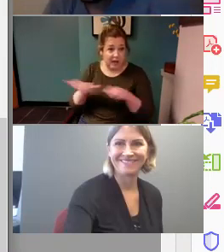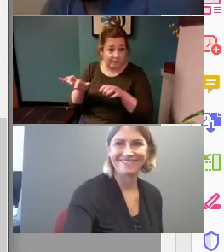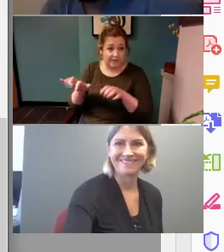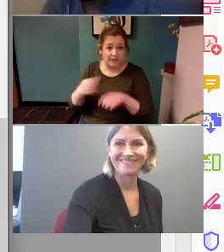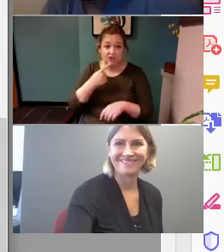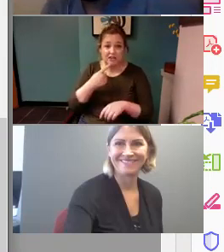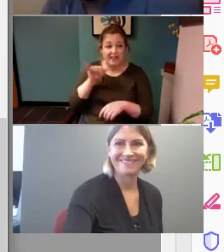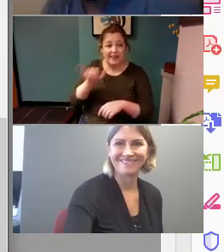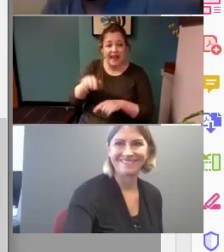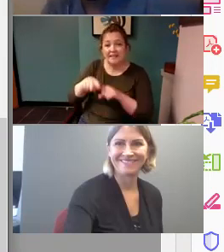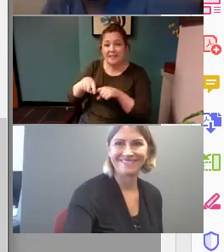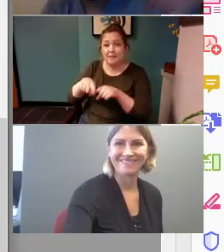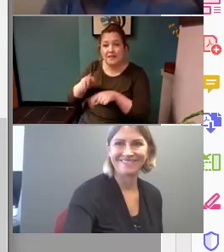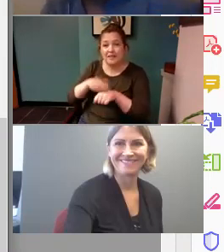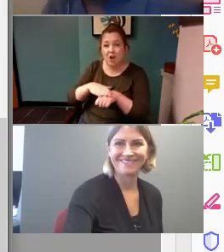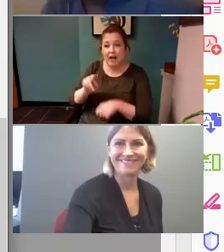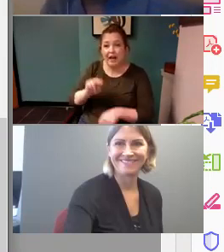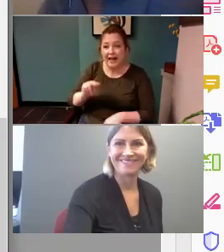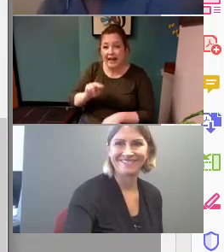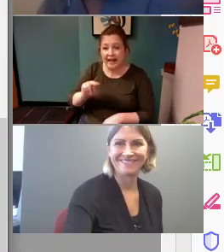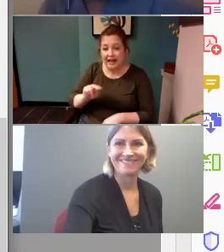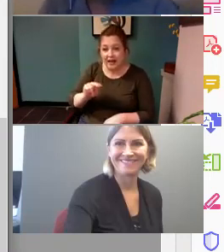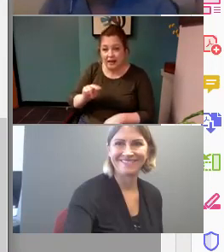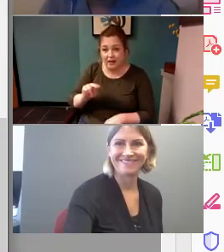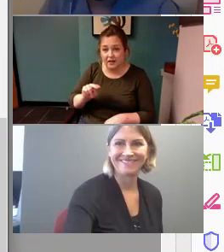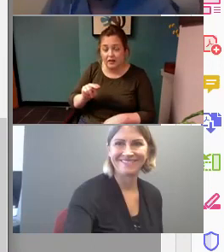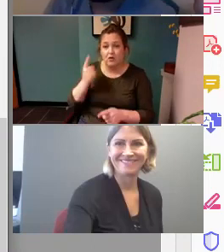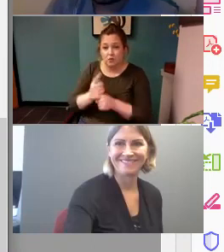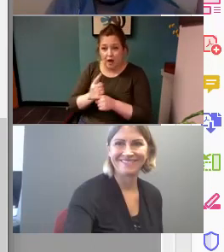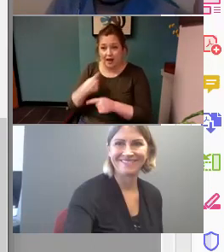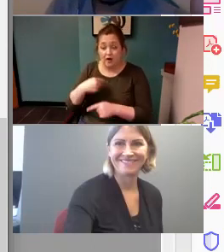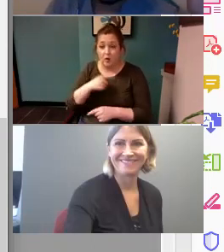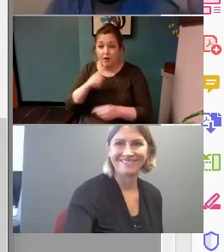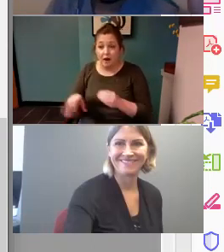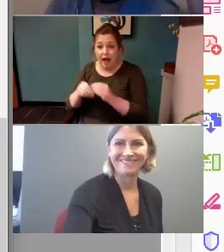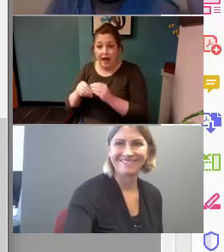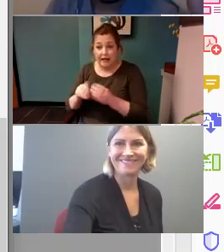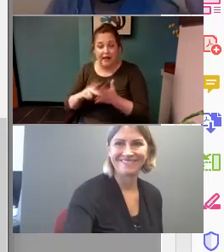we are adding this to our equation, it is not n log n anymore.